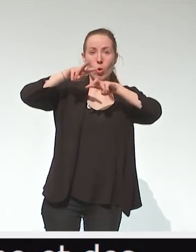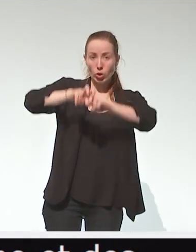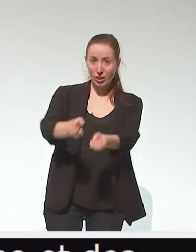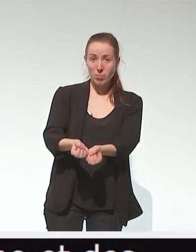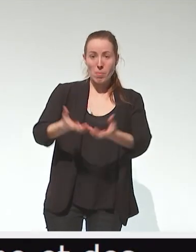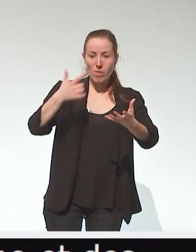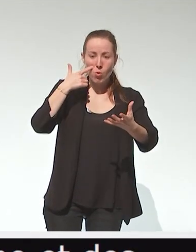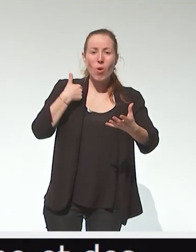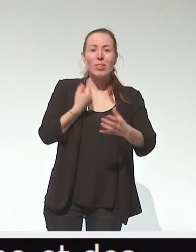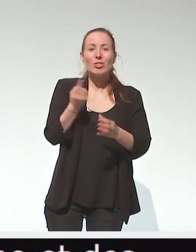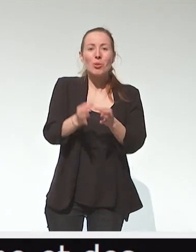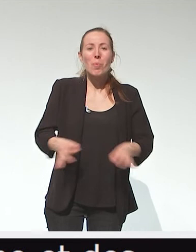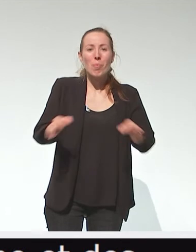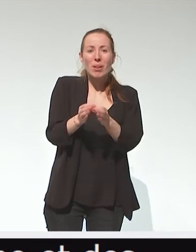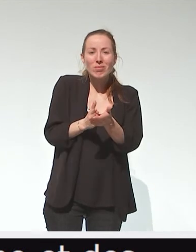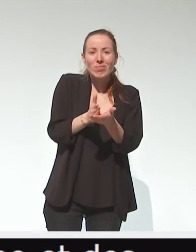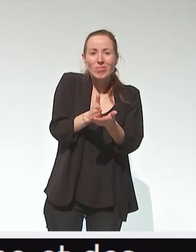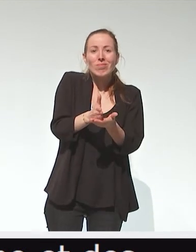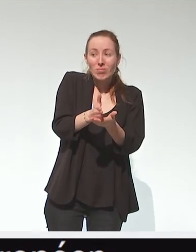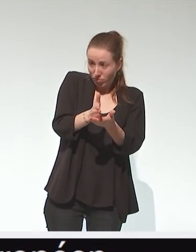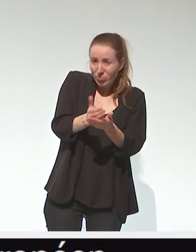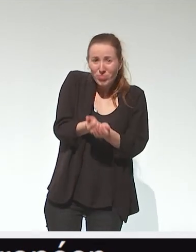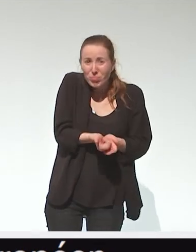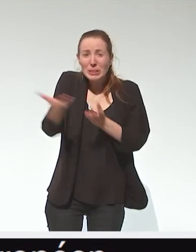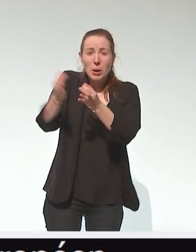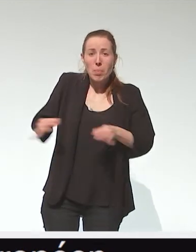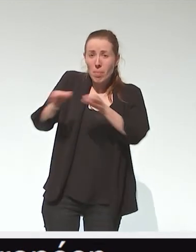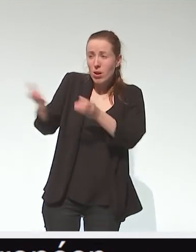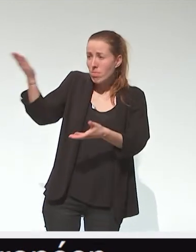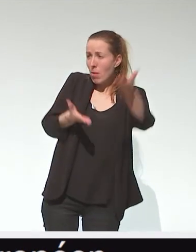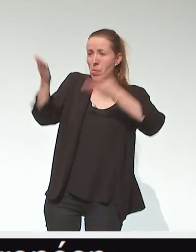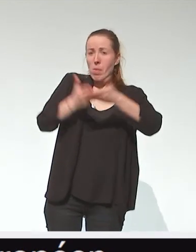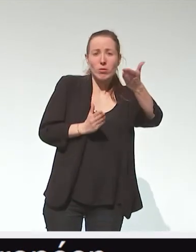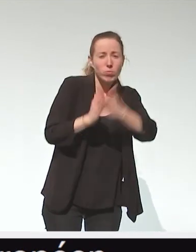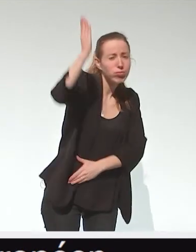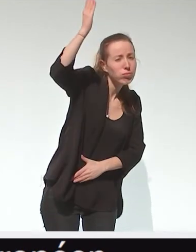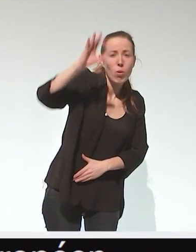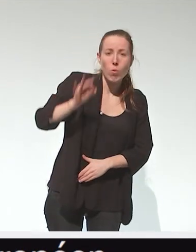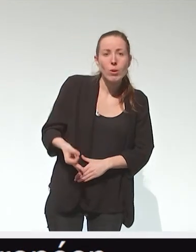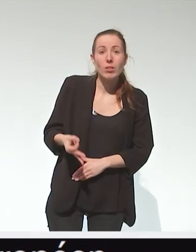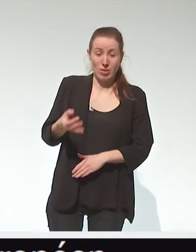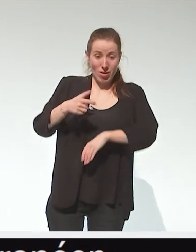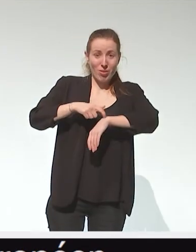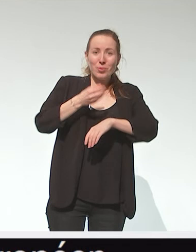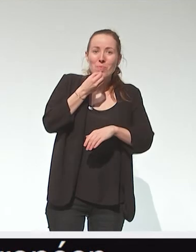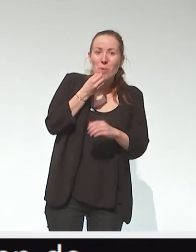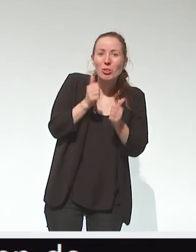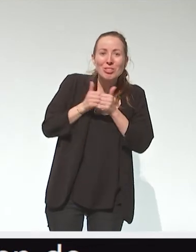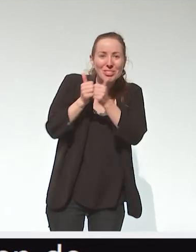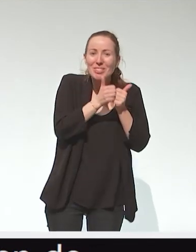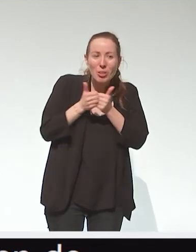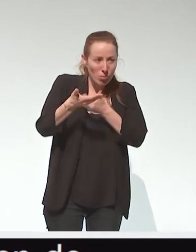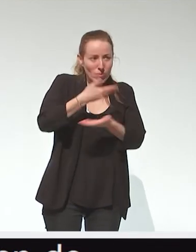priority for the EU. Together, we go further, we move faster. And as we